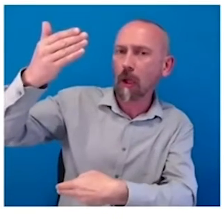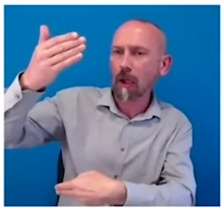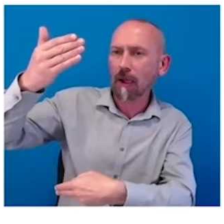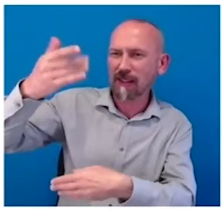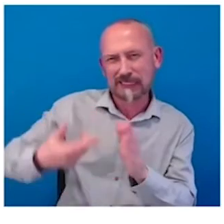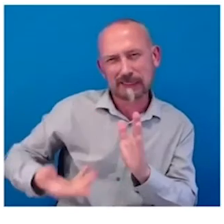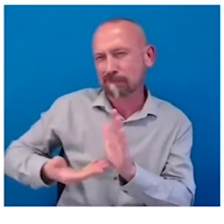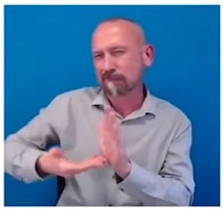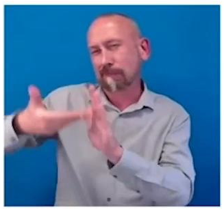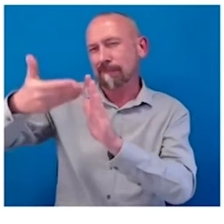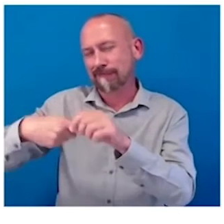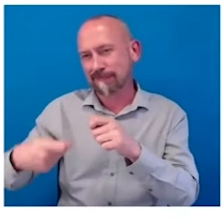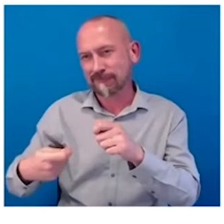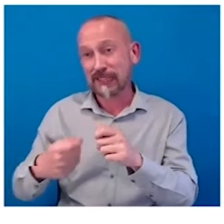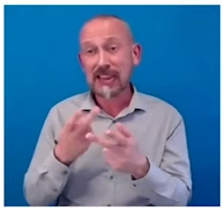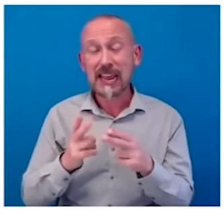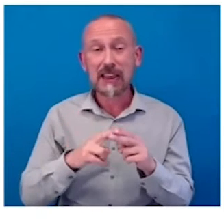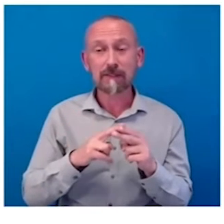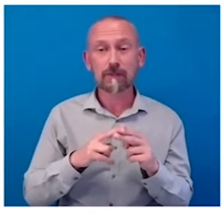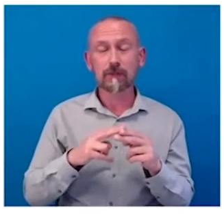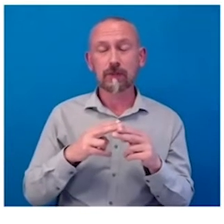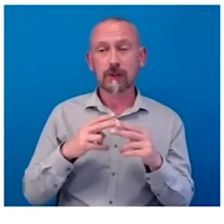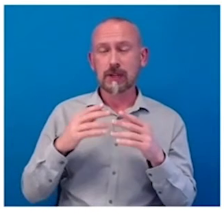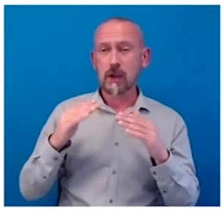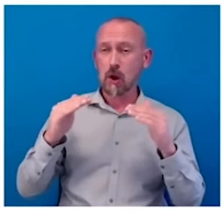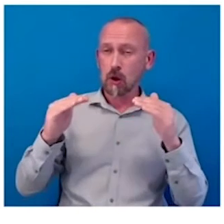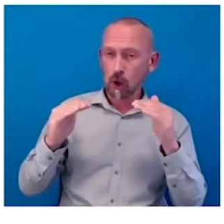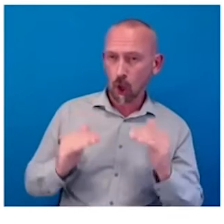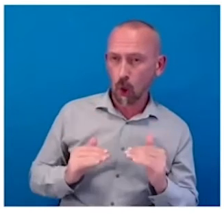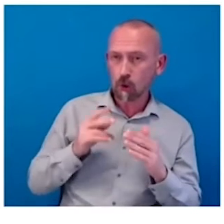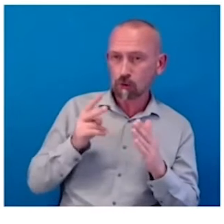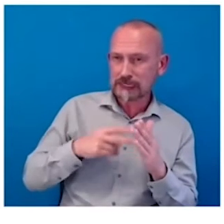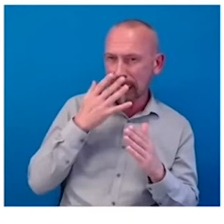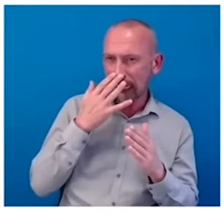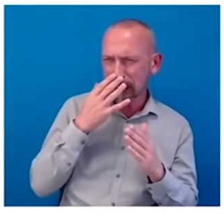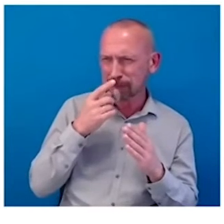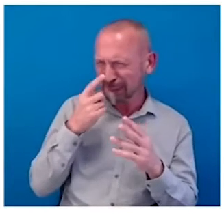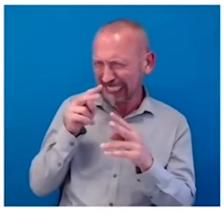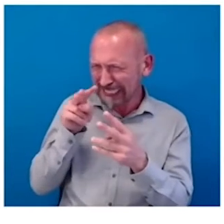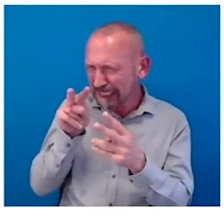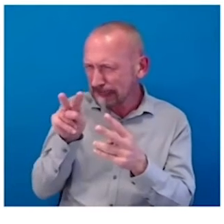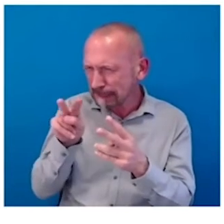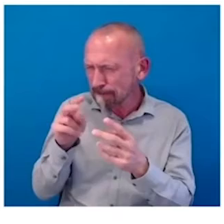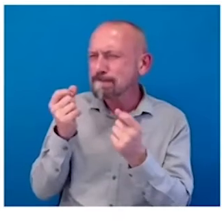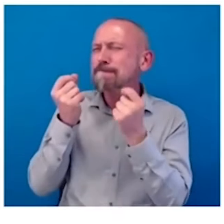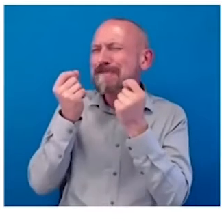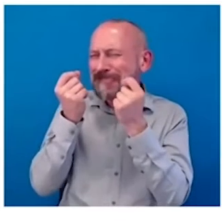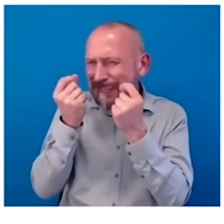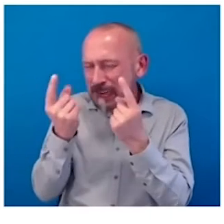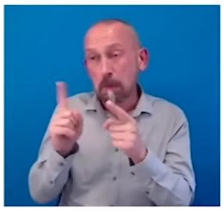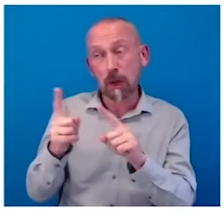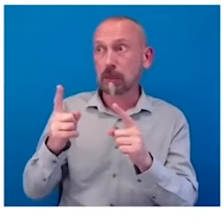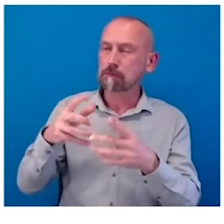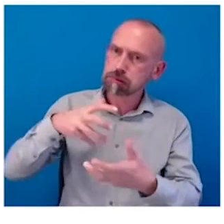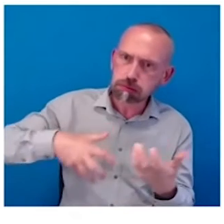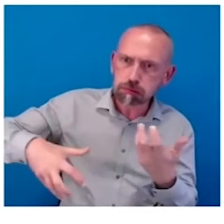like. People with a low reading age can understand the sentence, but it is long and complicated and makes people do more work to understand